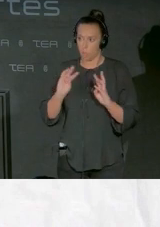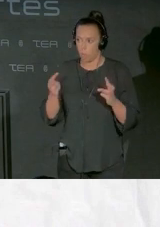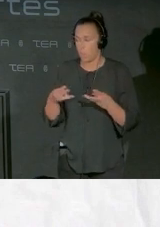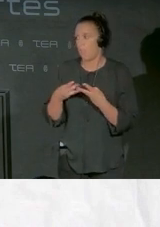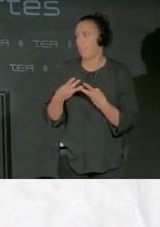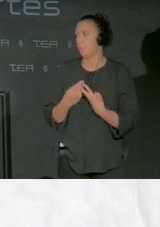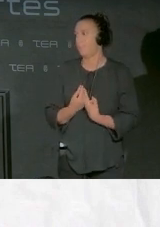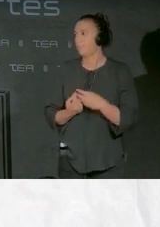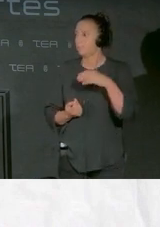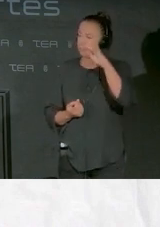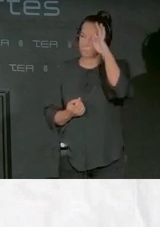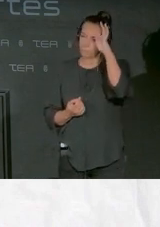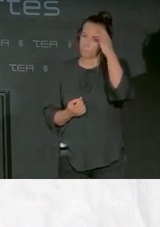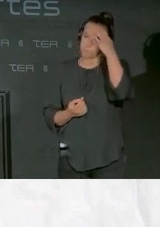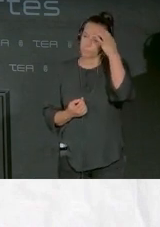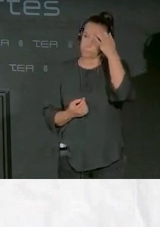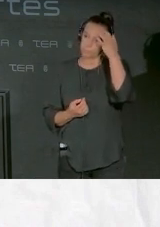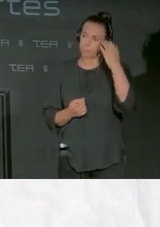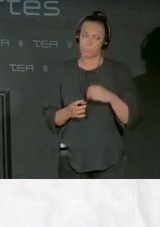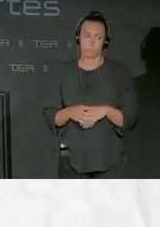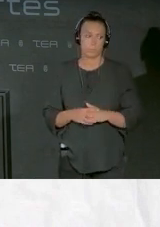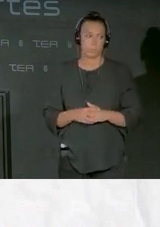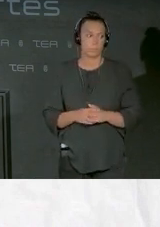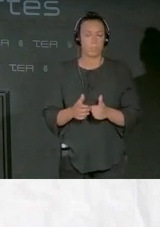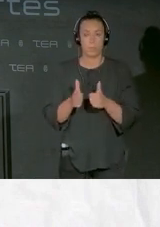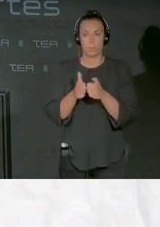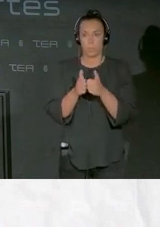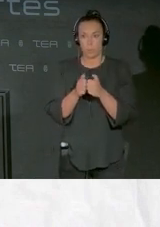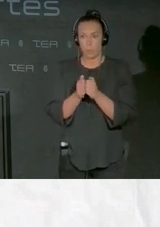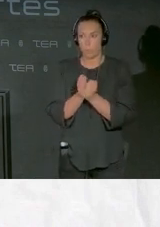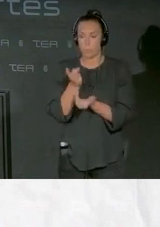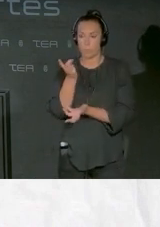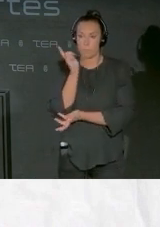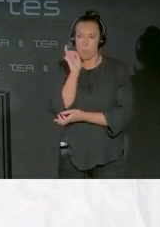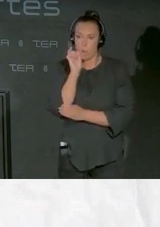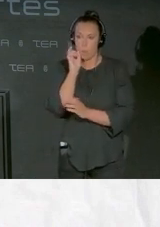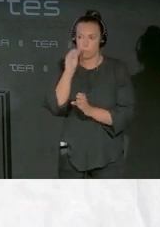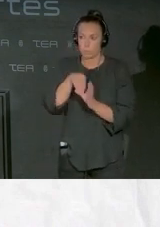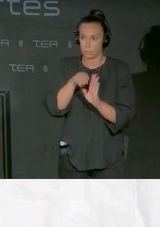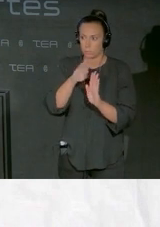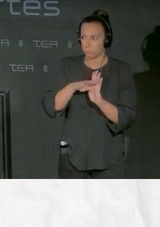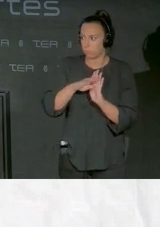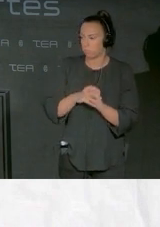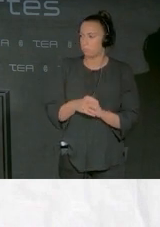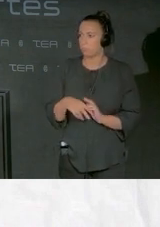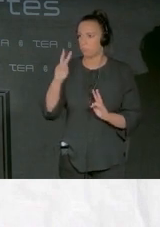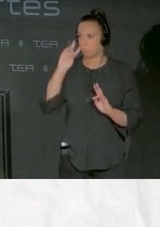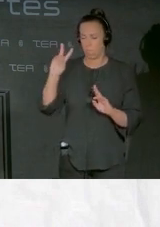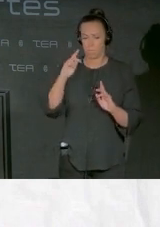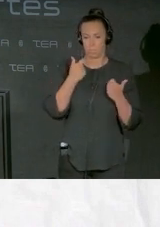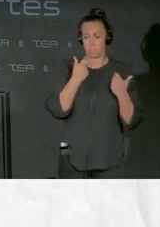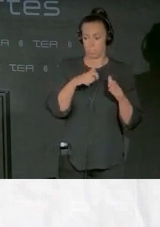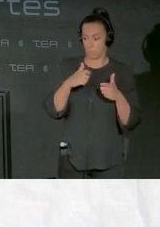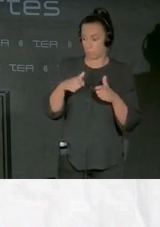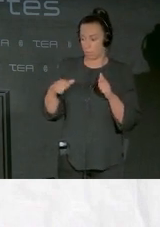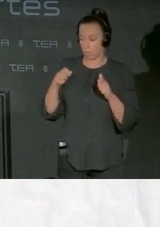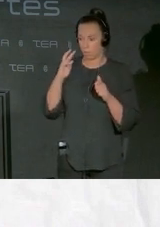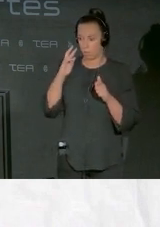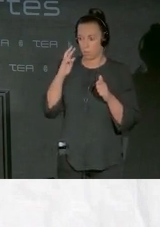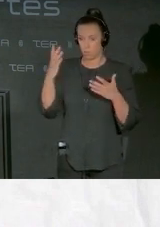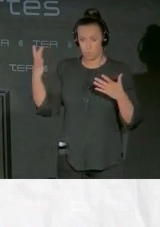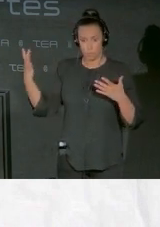really driving the market forward. All of the market segments are kind of growing, even the physical market is